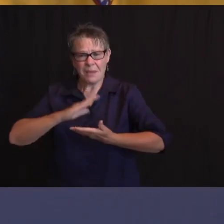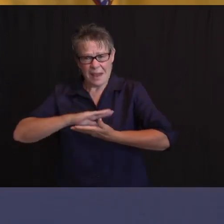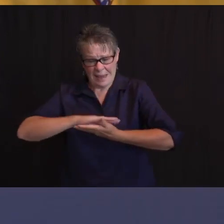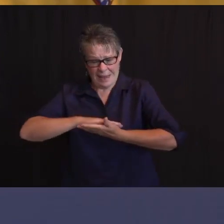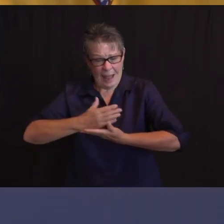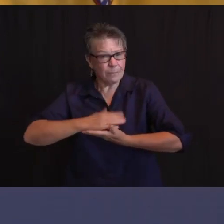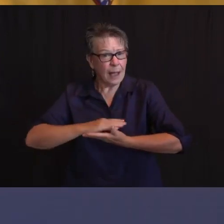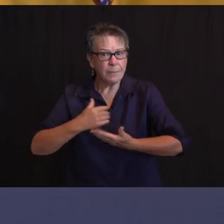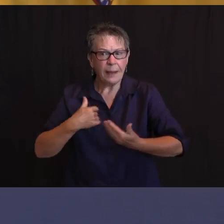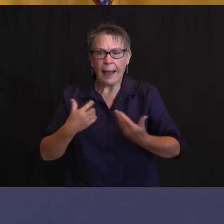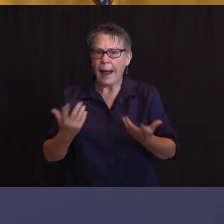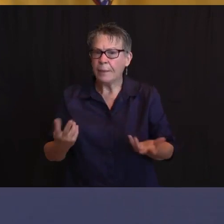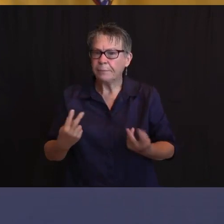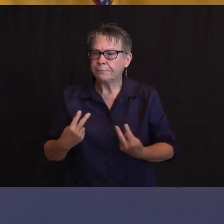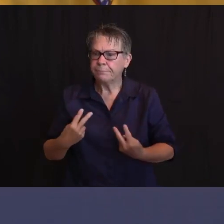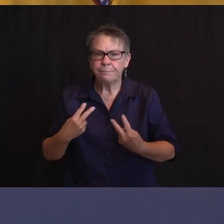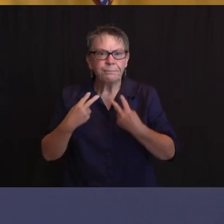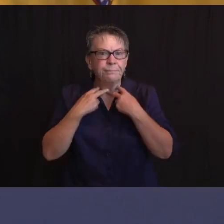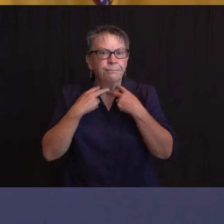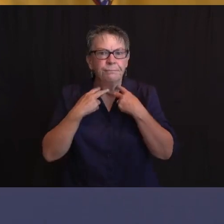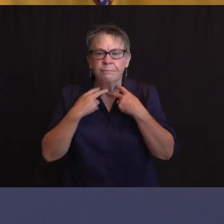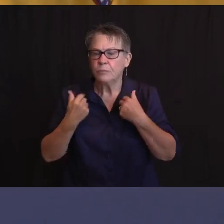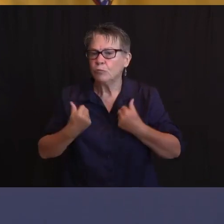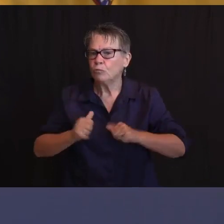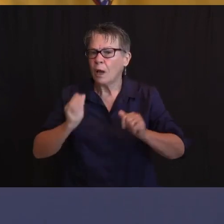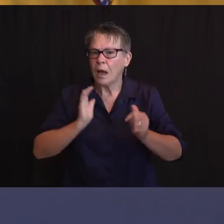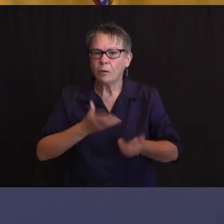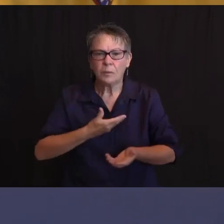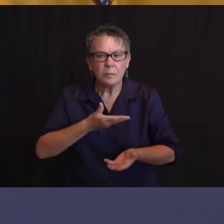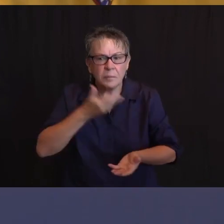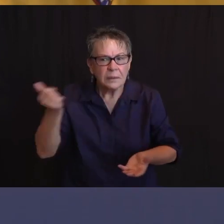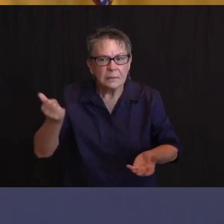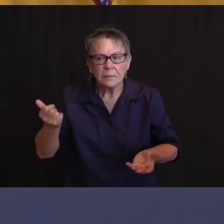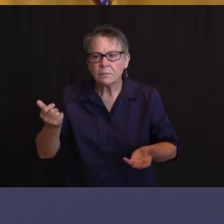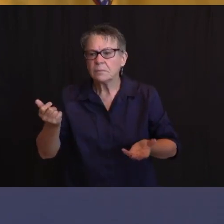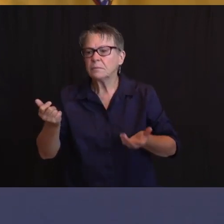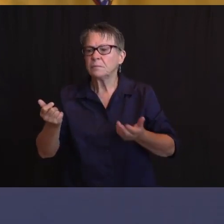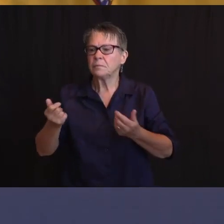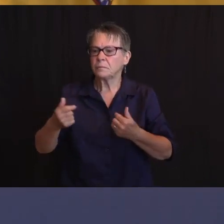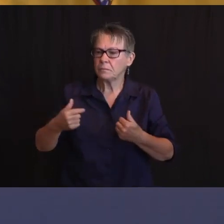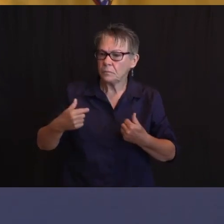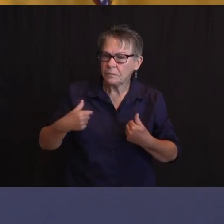Kevin Kell, which was positive, this is not a never-ending